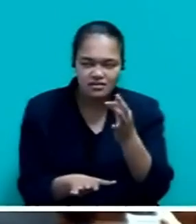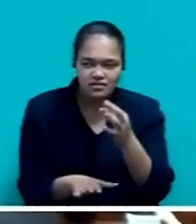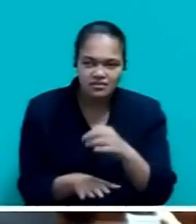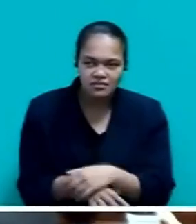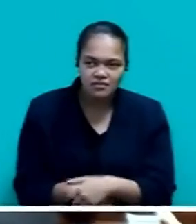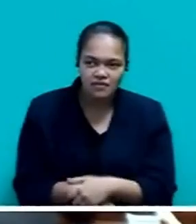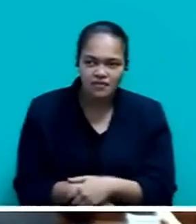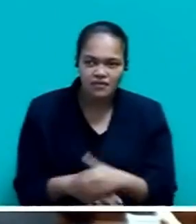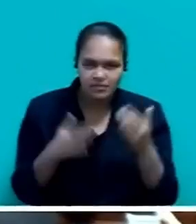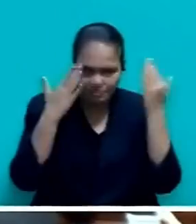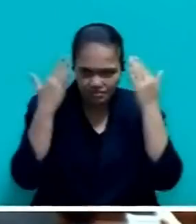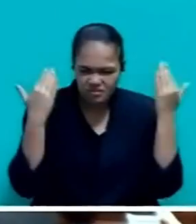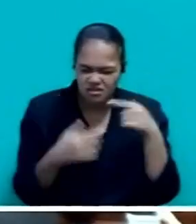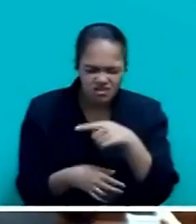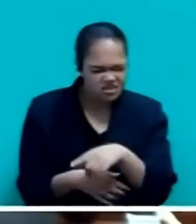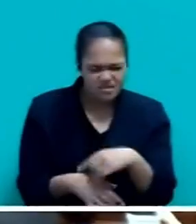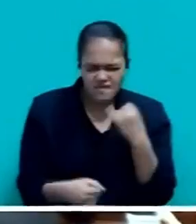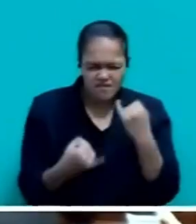just so irritating.